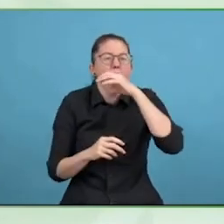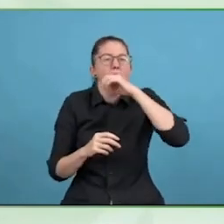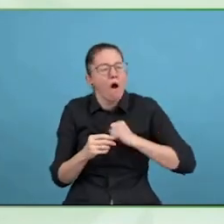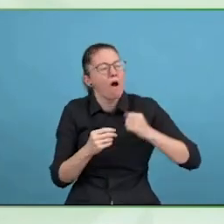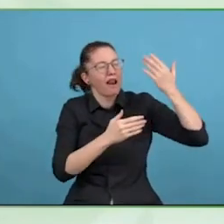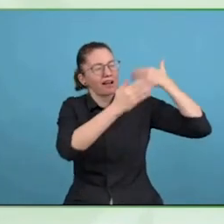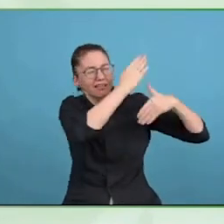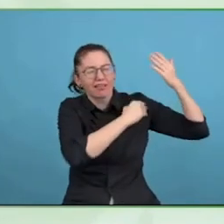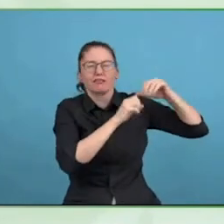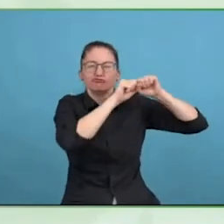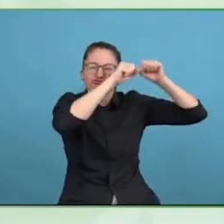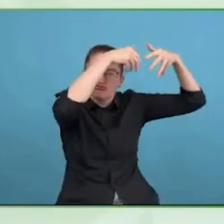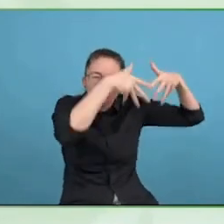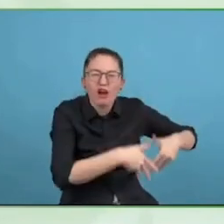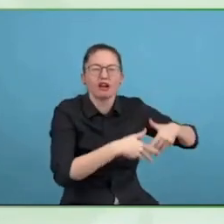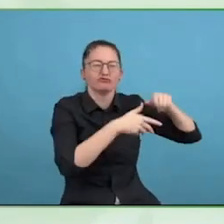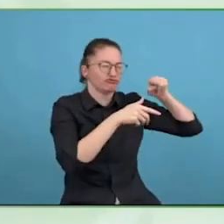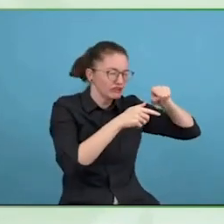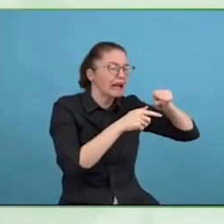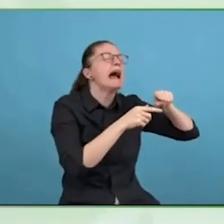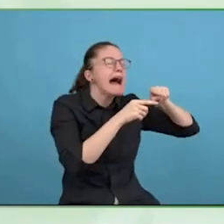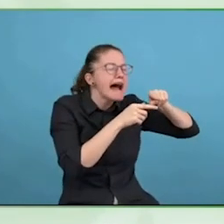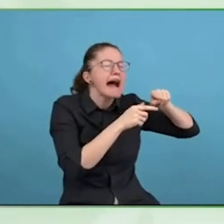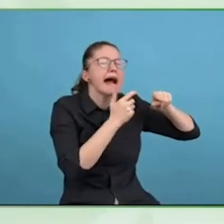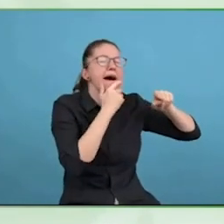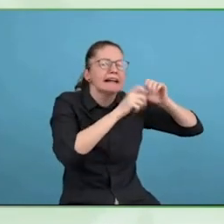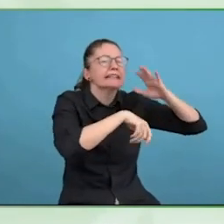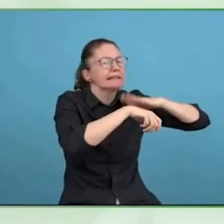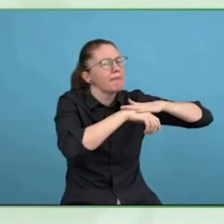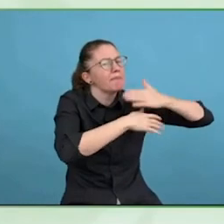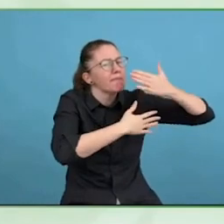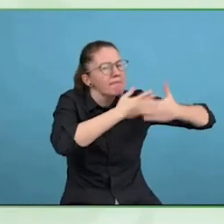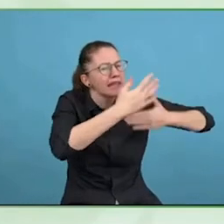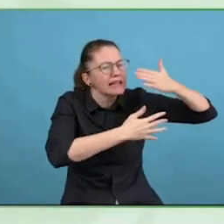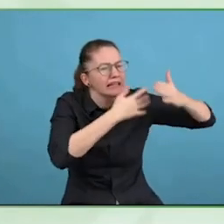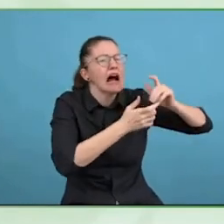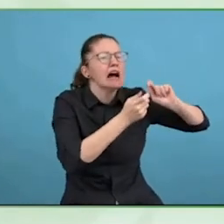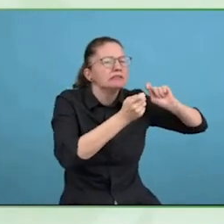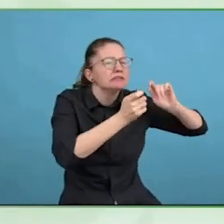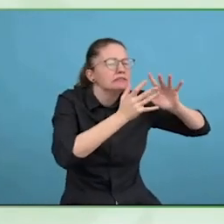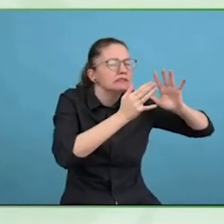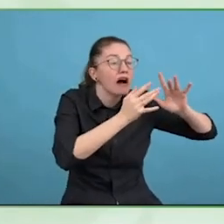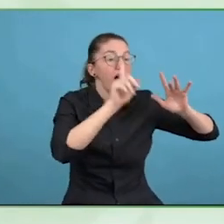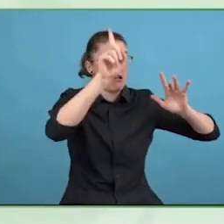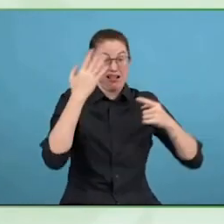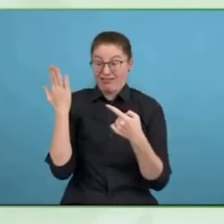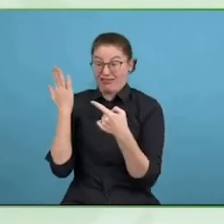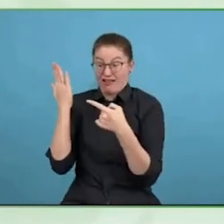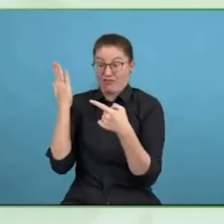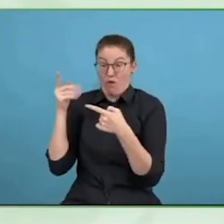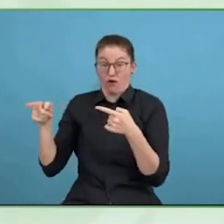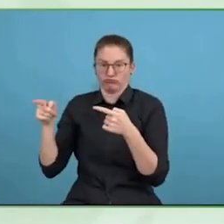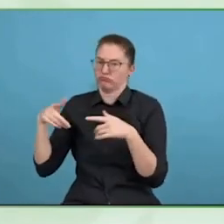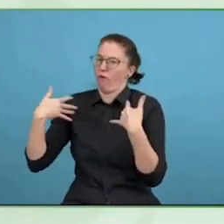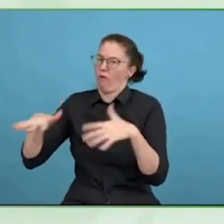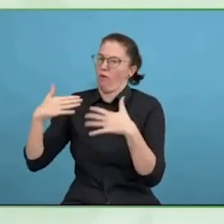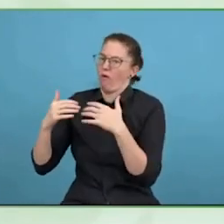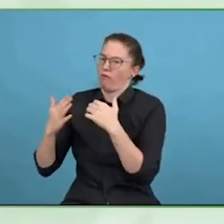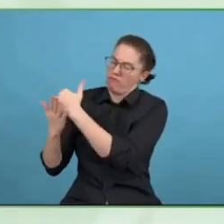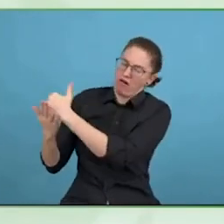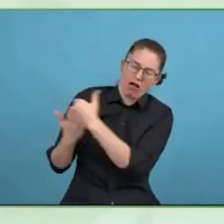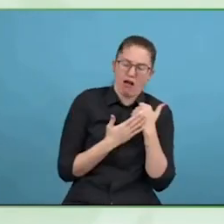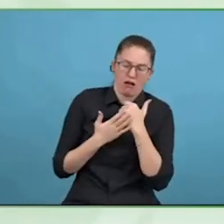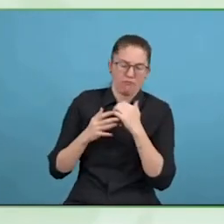developments. Wonderful. Well, it appears you've been enormously successful, Bernd. And when you said that you went for the